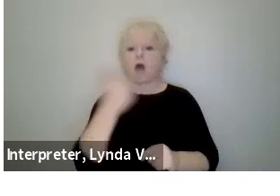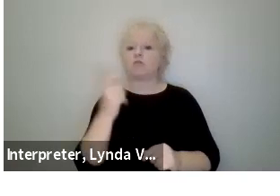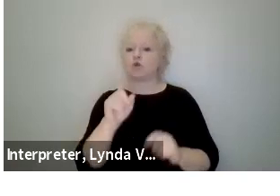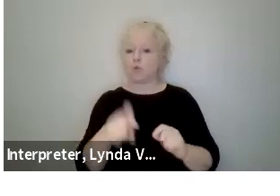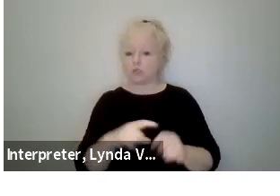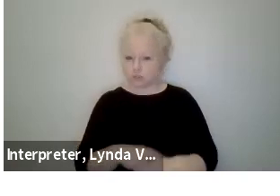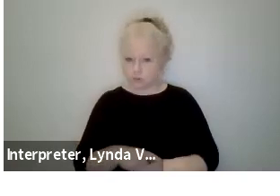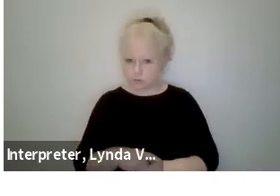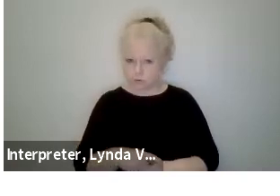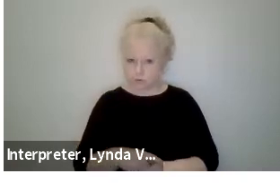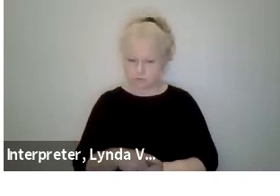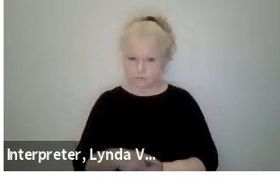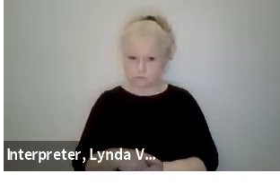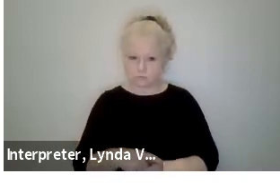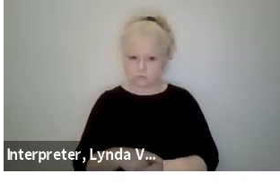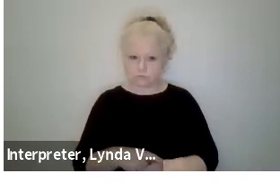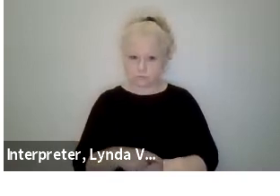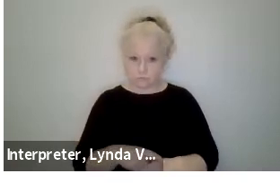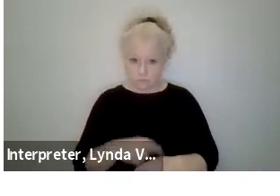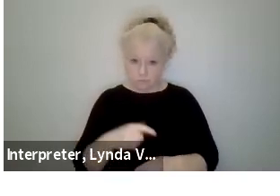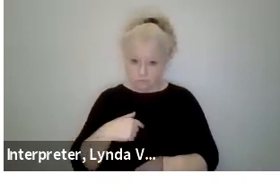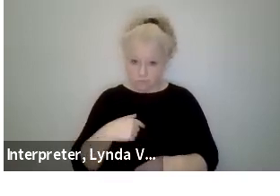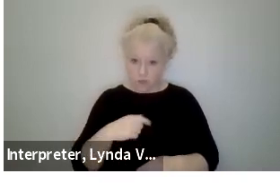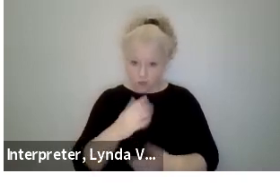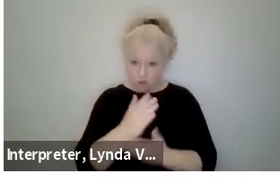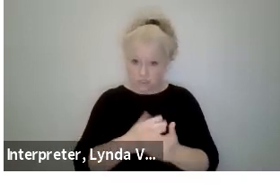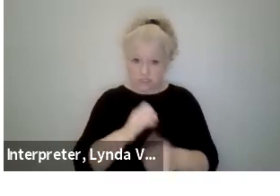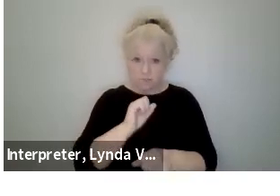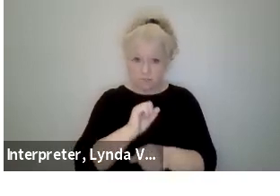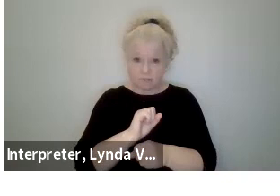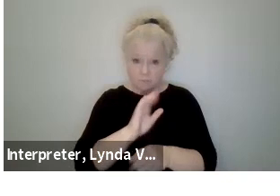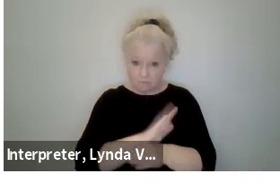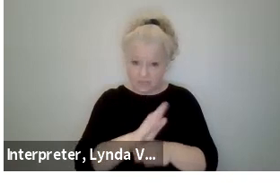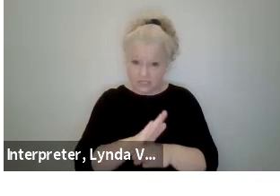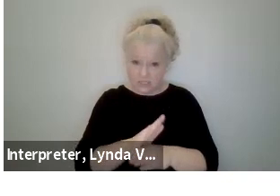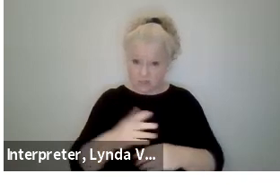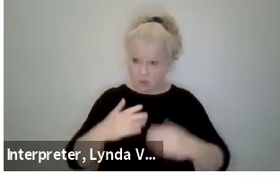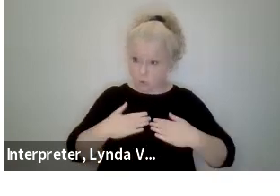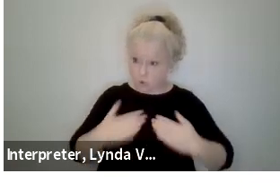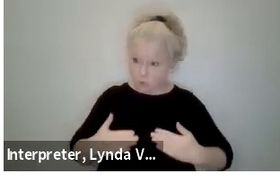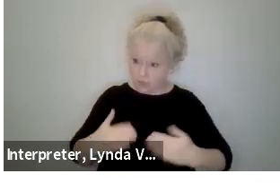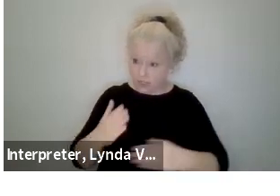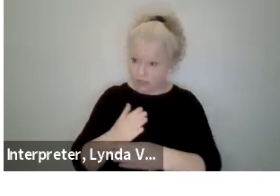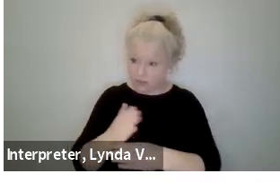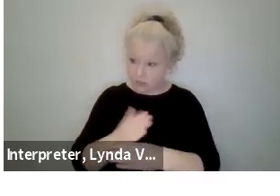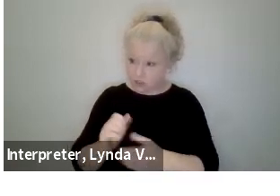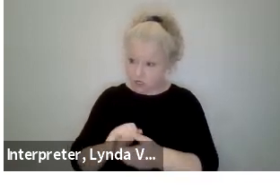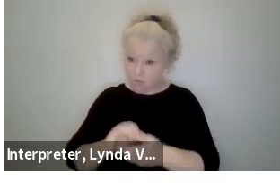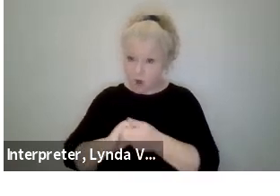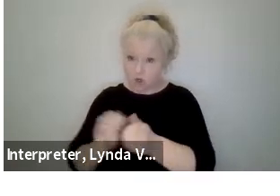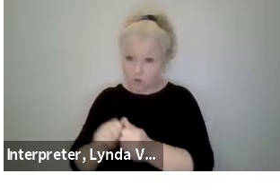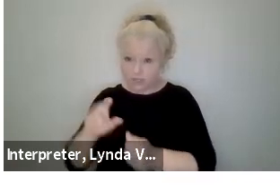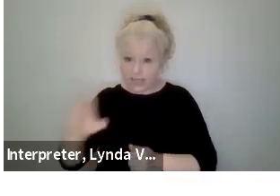is, are there employment sectors that surprised you with the willingness to partner with CIL Jacksonville on this